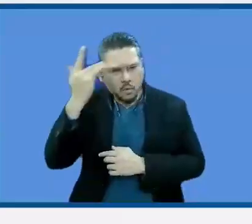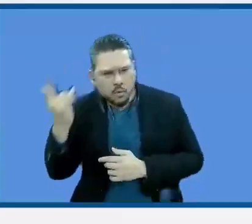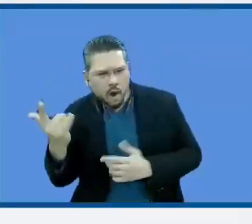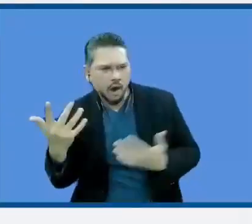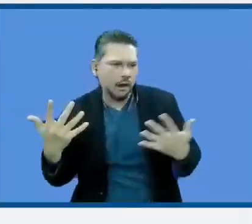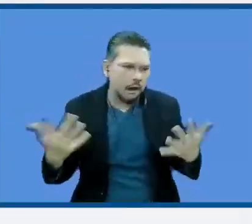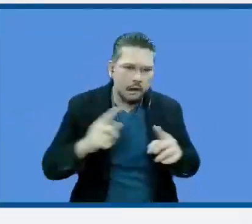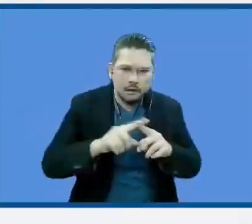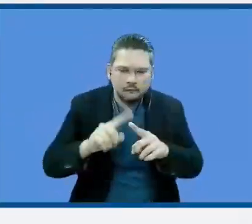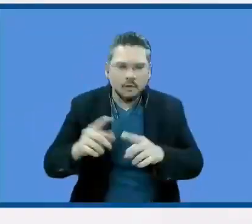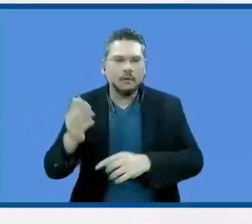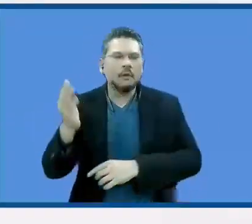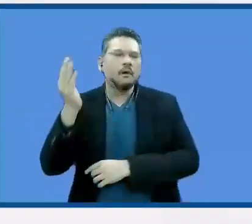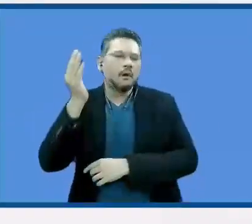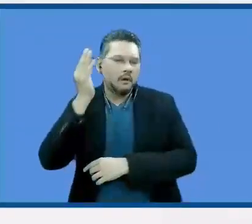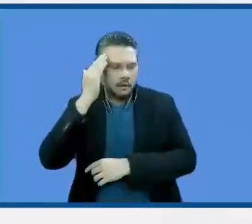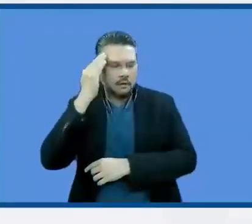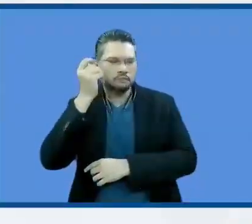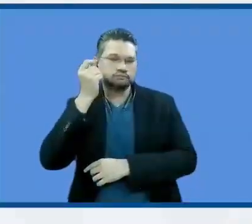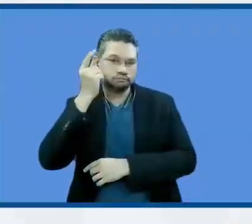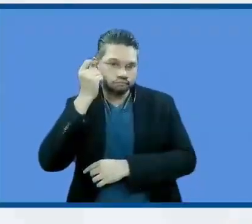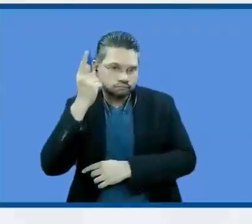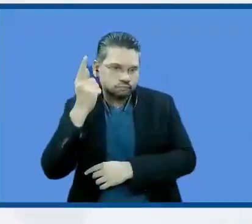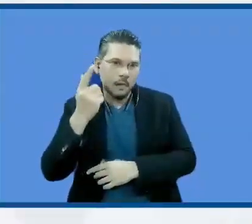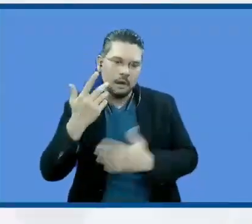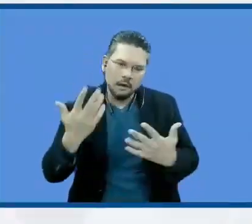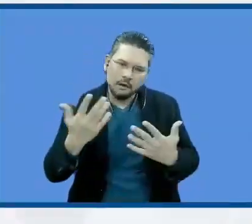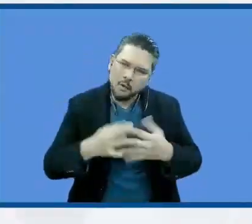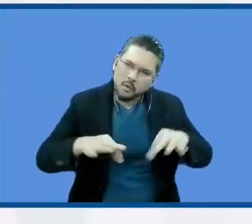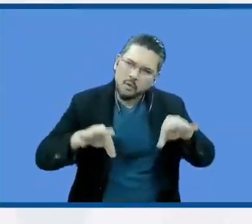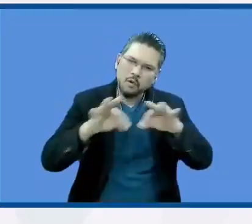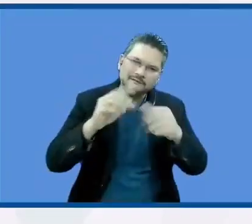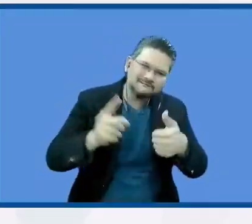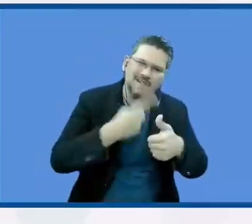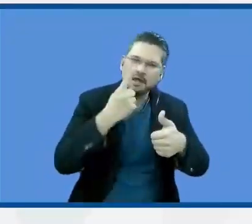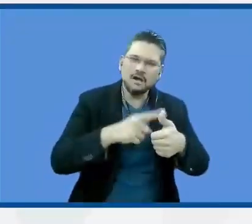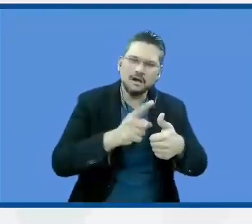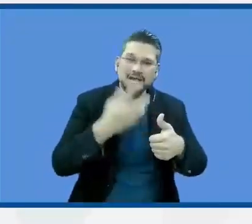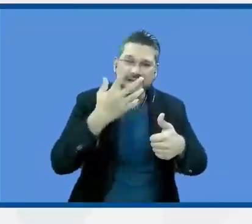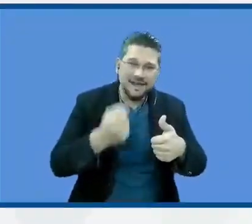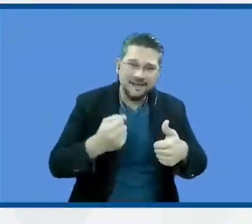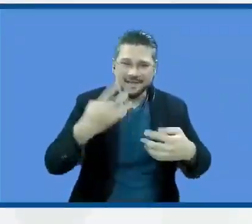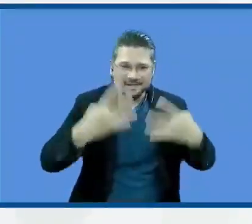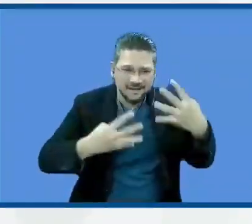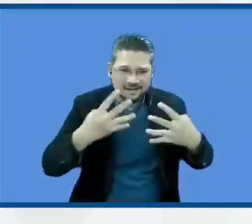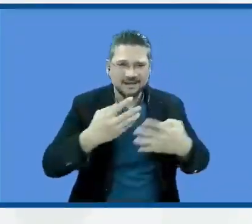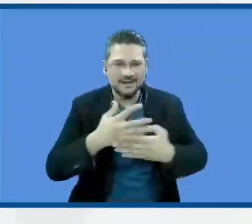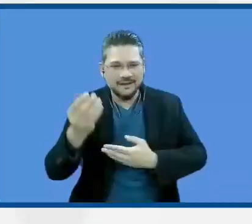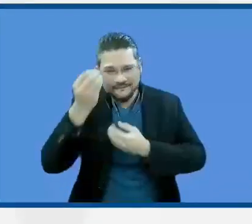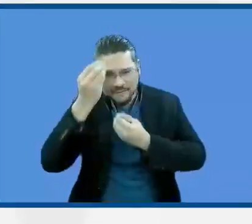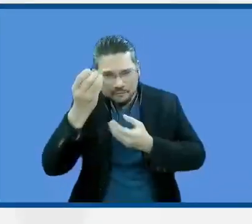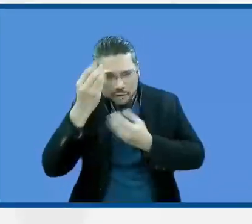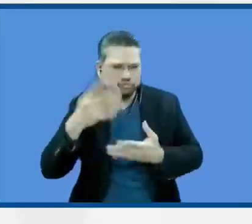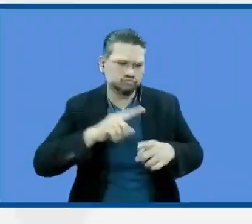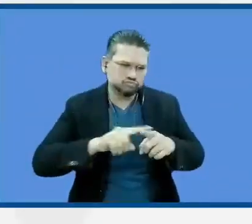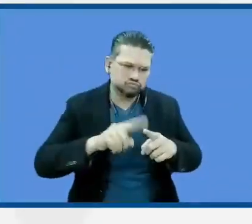the availability of information on risks. Second, the need to address the deep